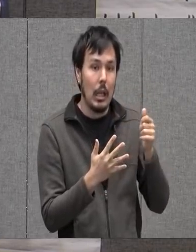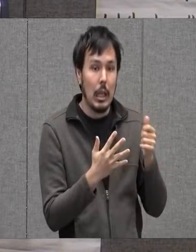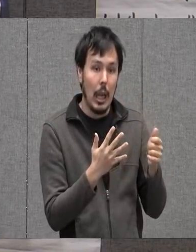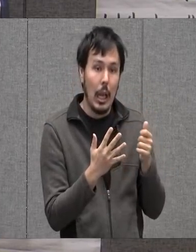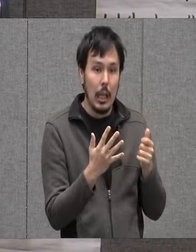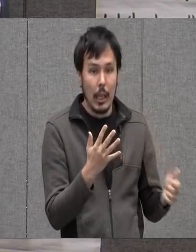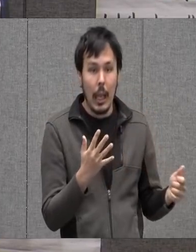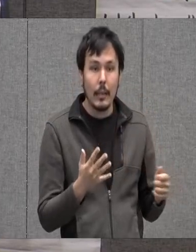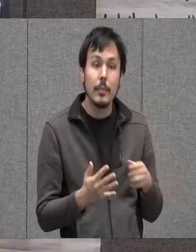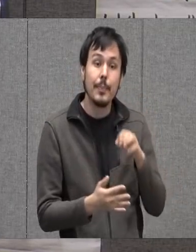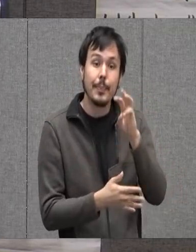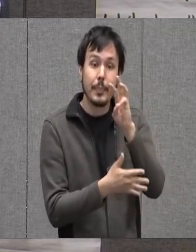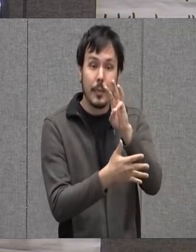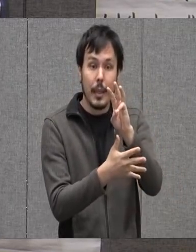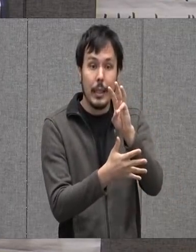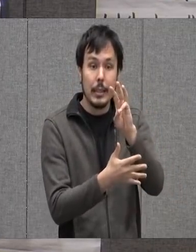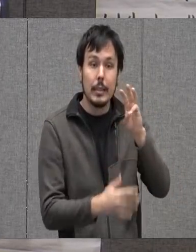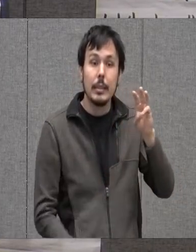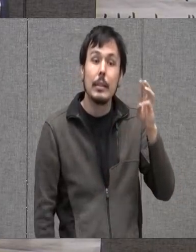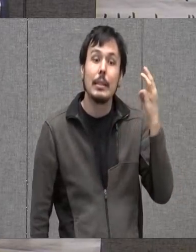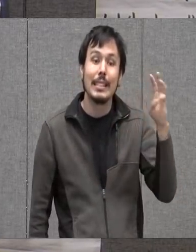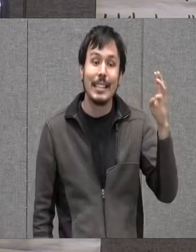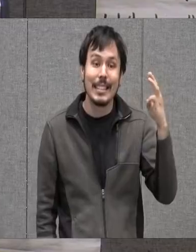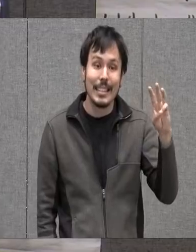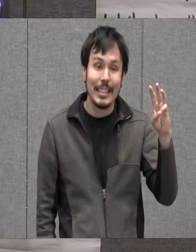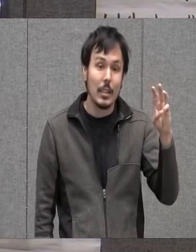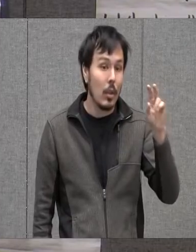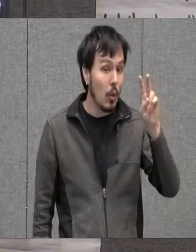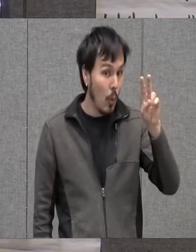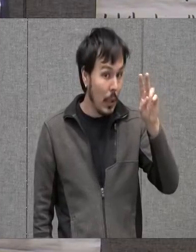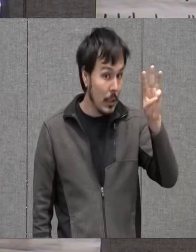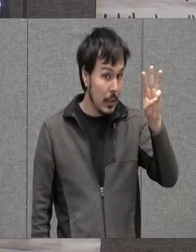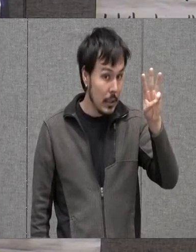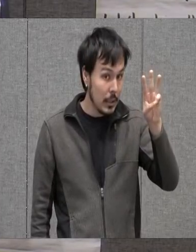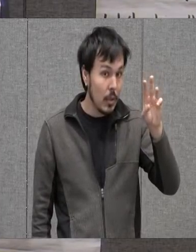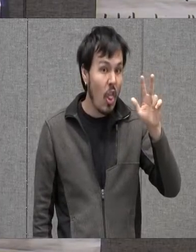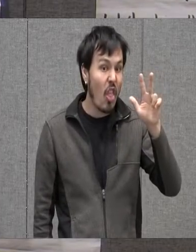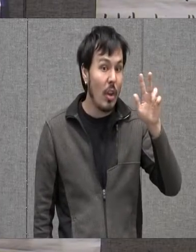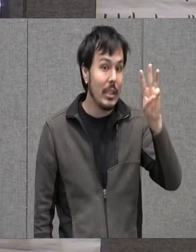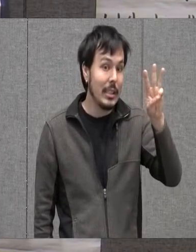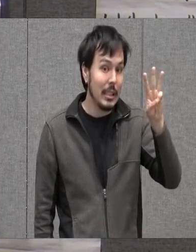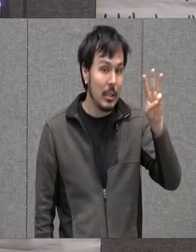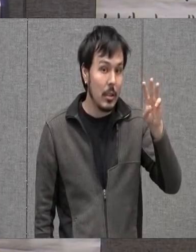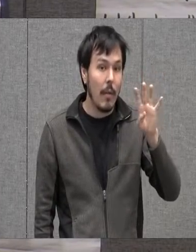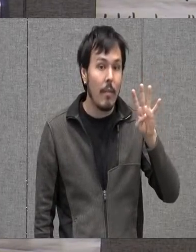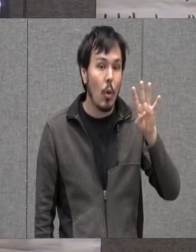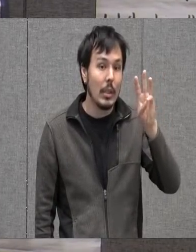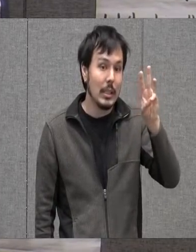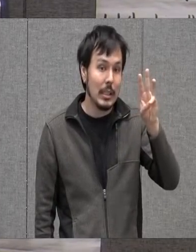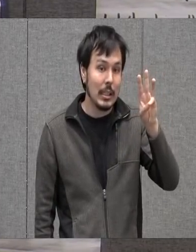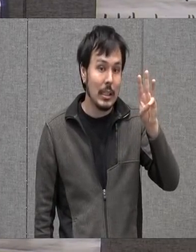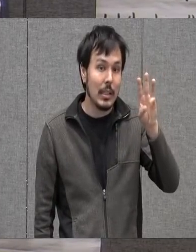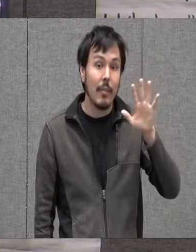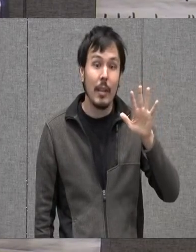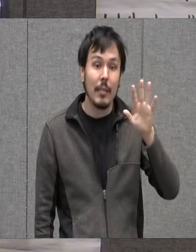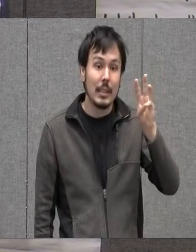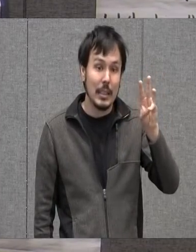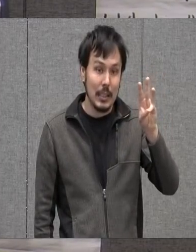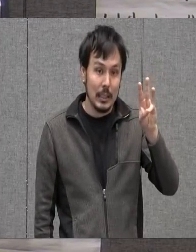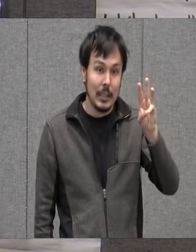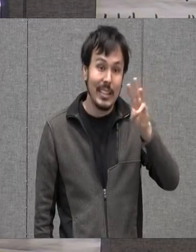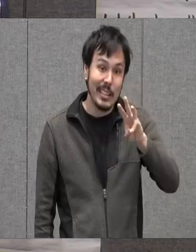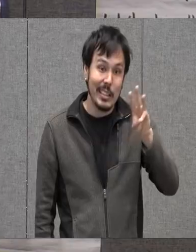me. 6, 16, 26, 36, 46,